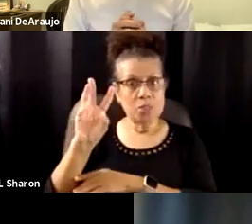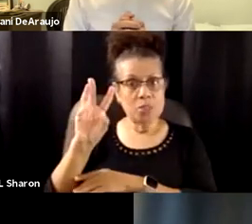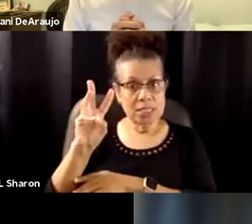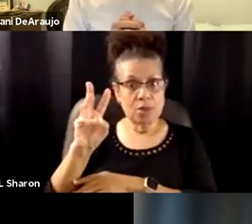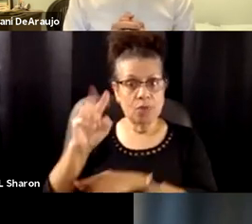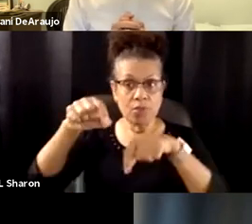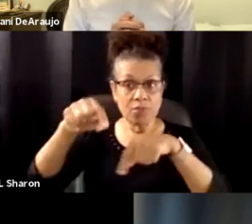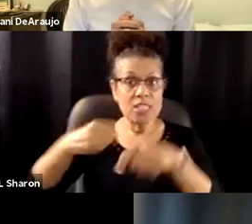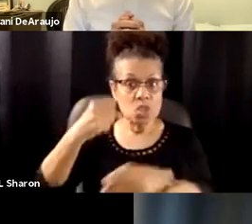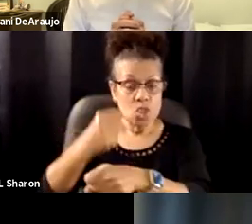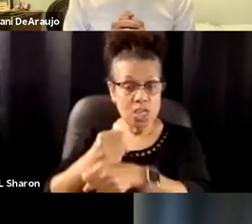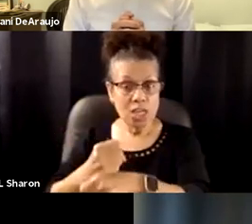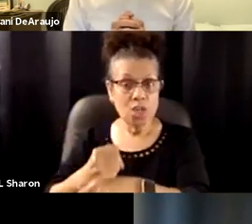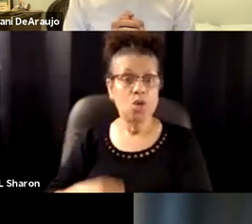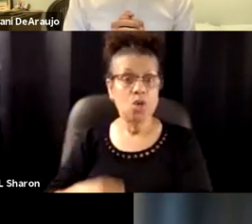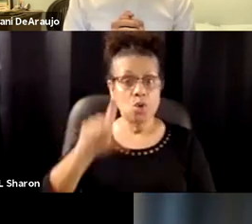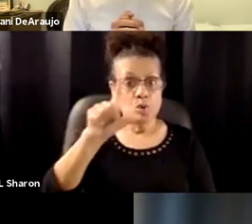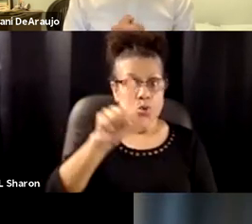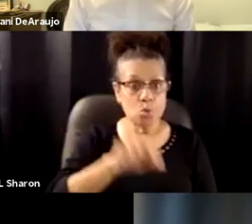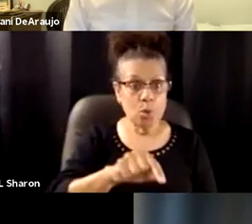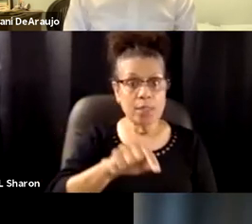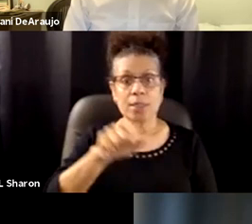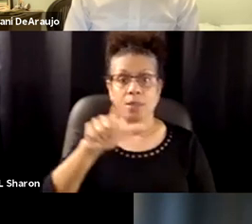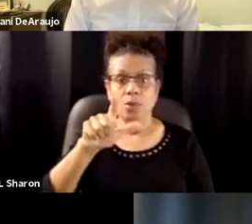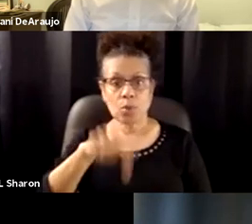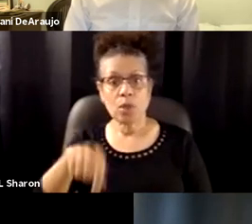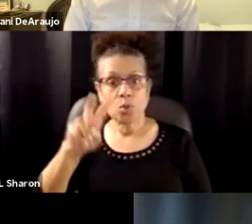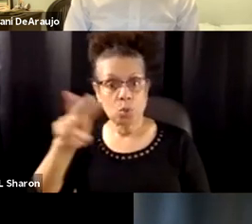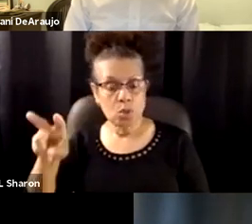it's fair uh you know for all of our students thank you